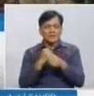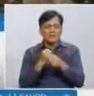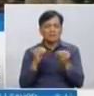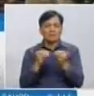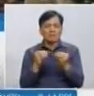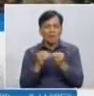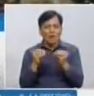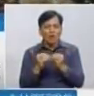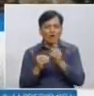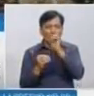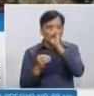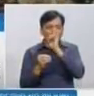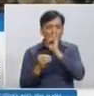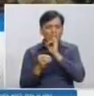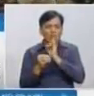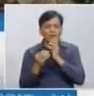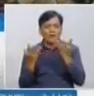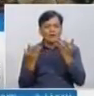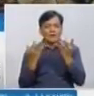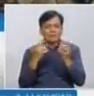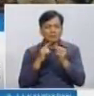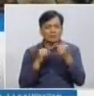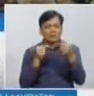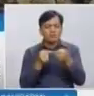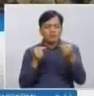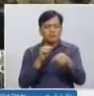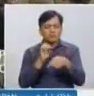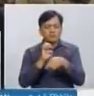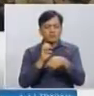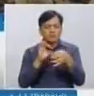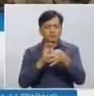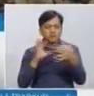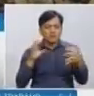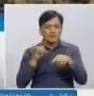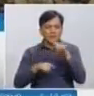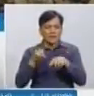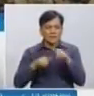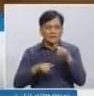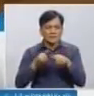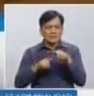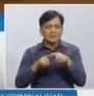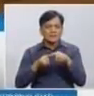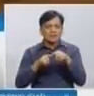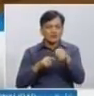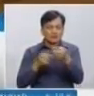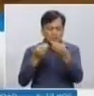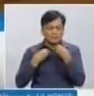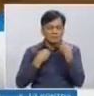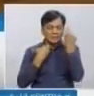lonelier by forcing me to end our friendship because you gave me the reason to end